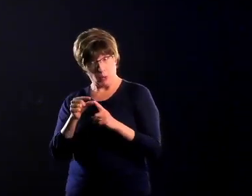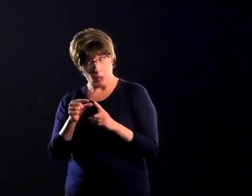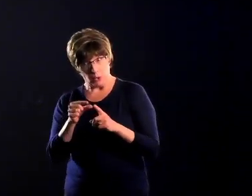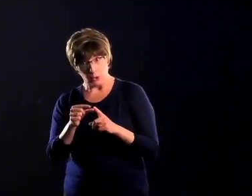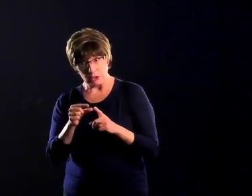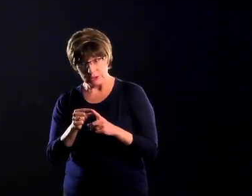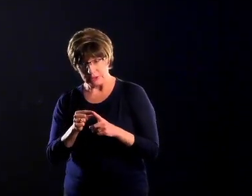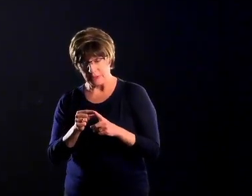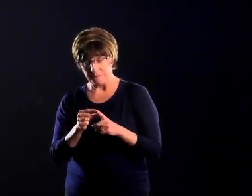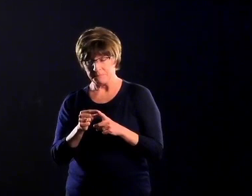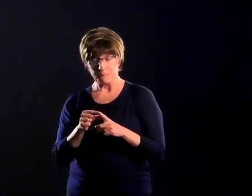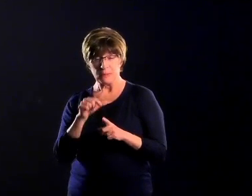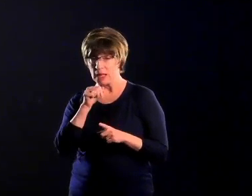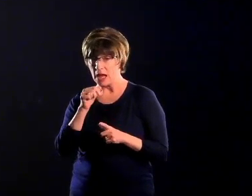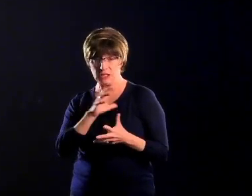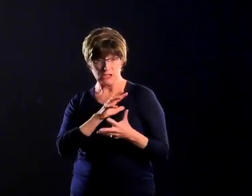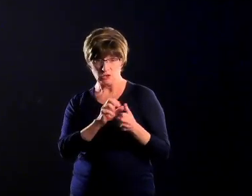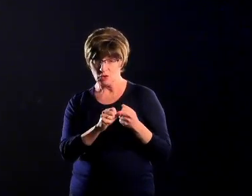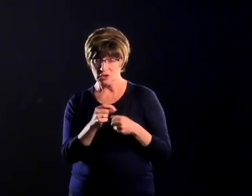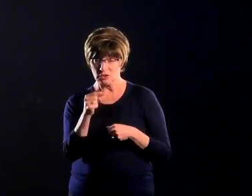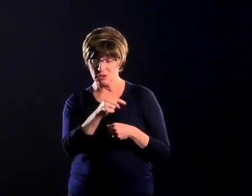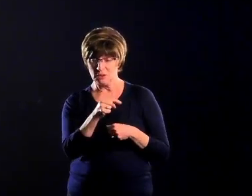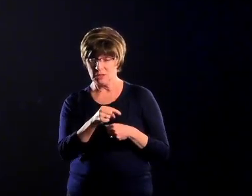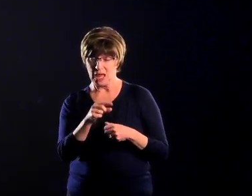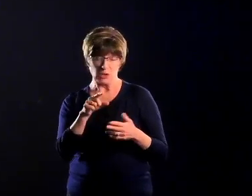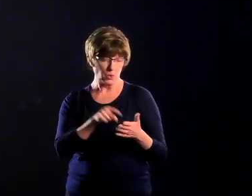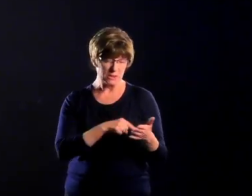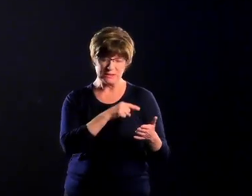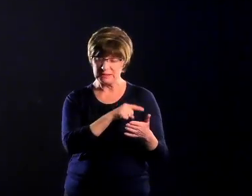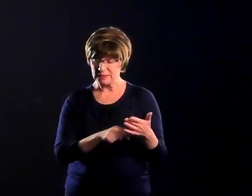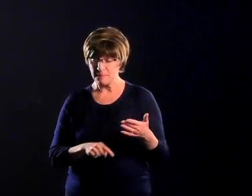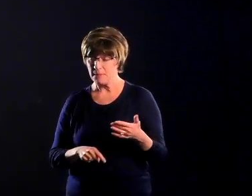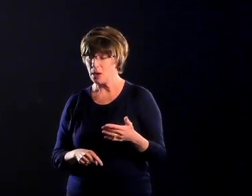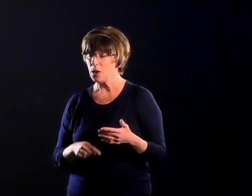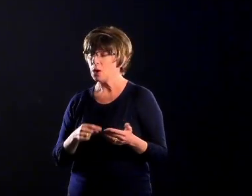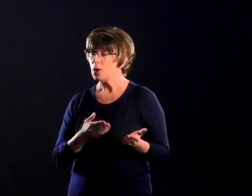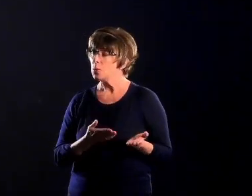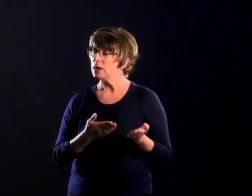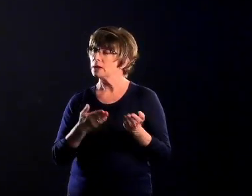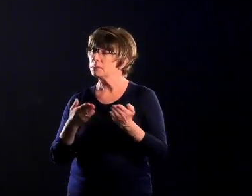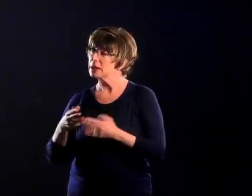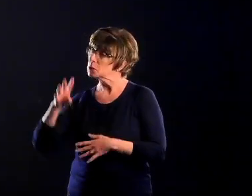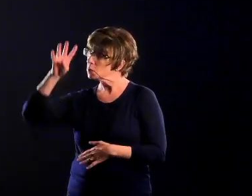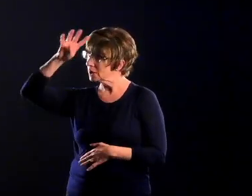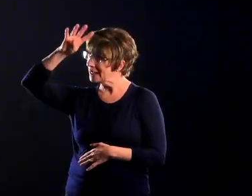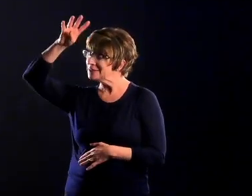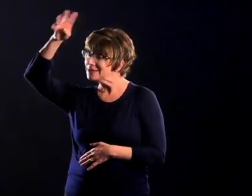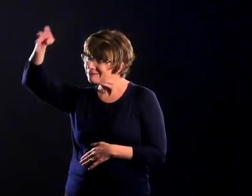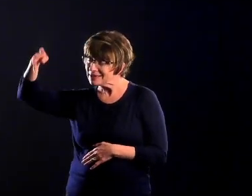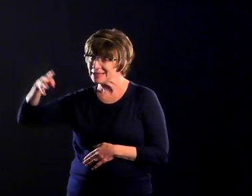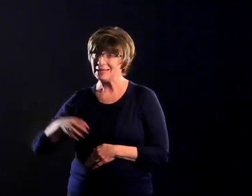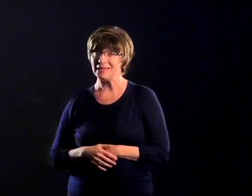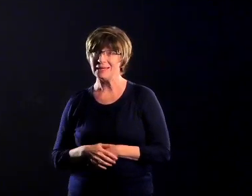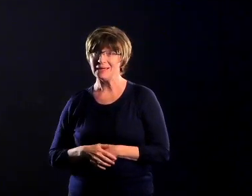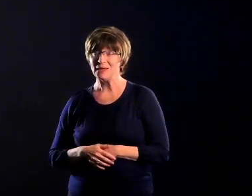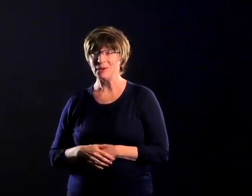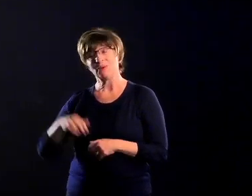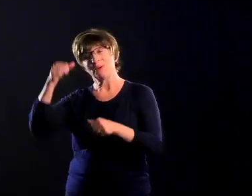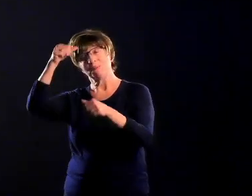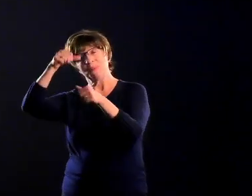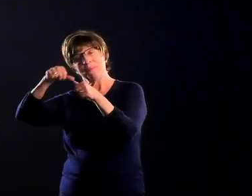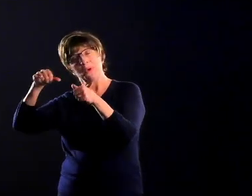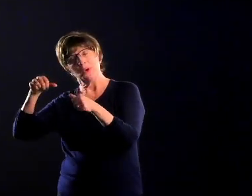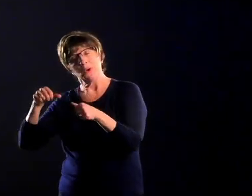and instead of bringing destruction and criticism, we can bring creativity. I want to remind you today